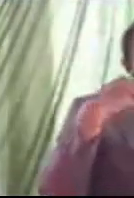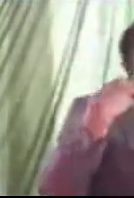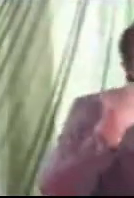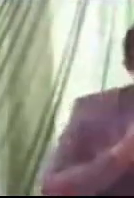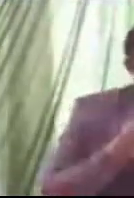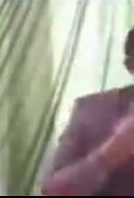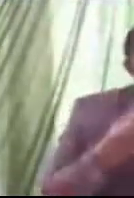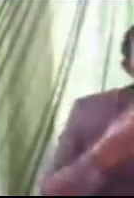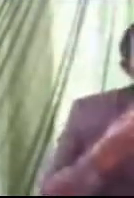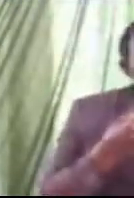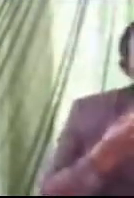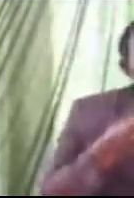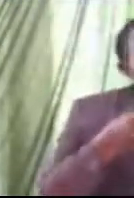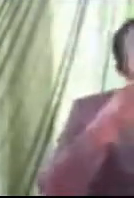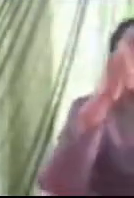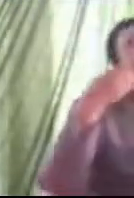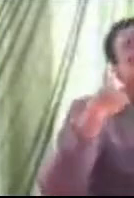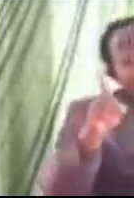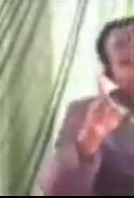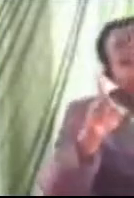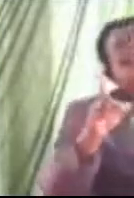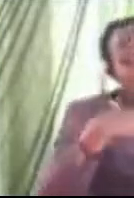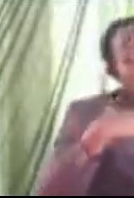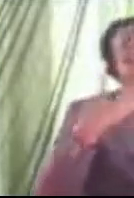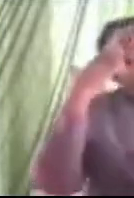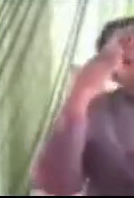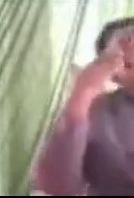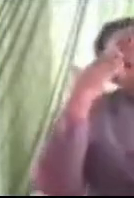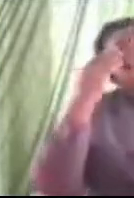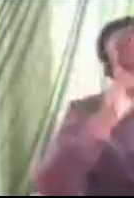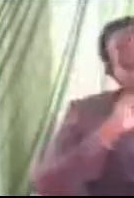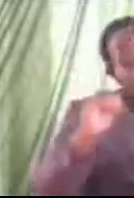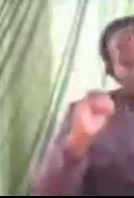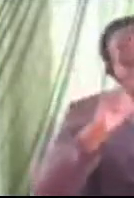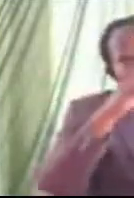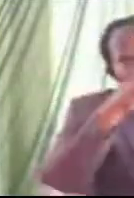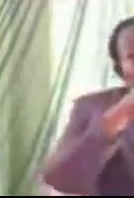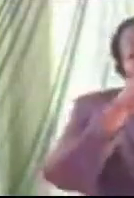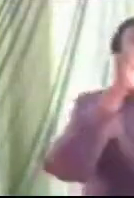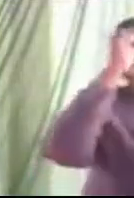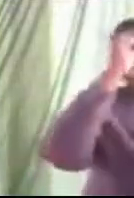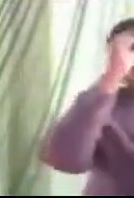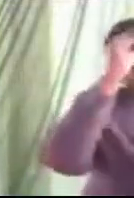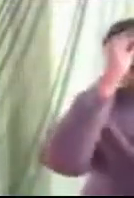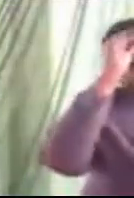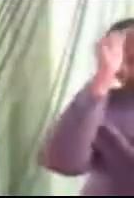No. And then you were the one who prosecuted them, called several witnesses,